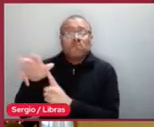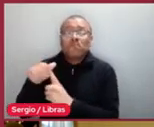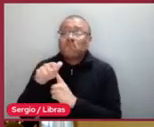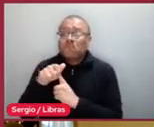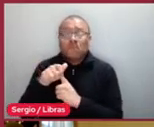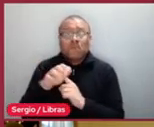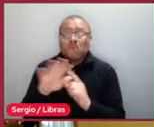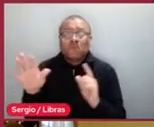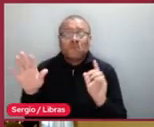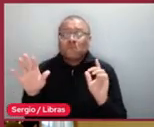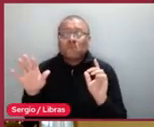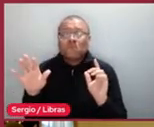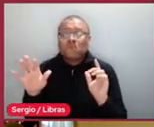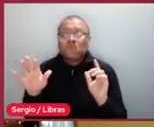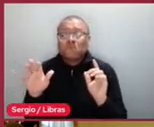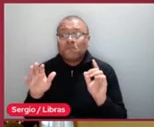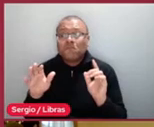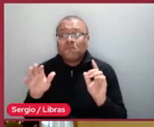HashMap